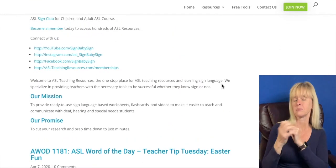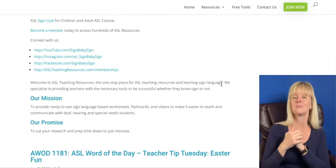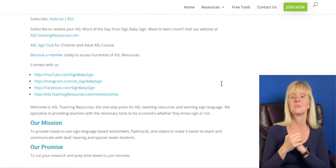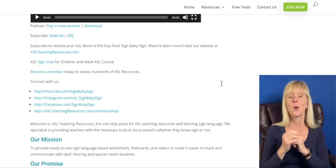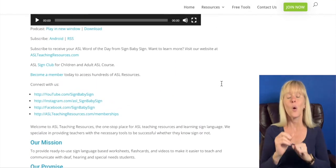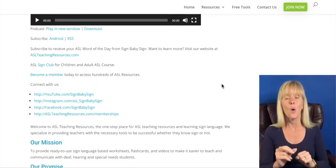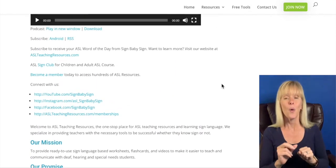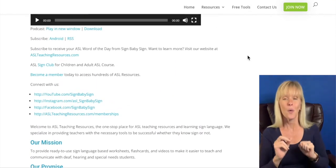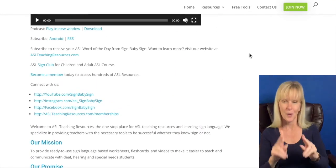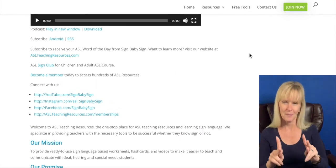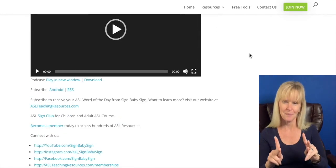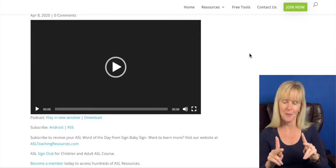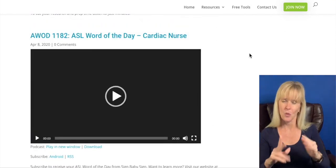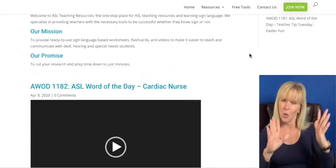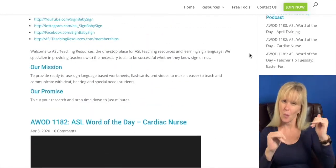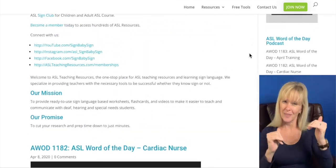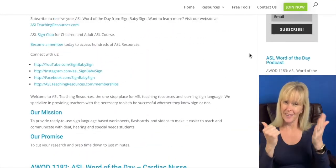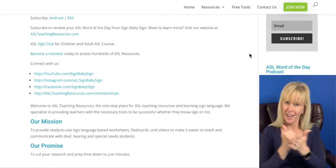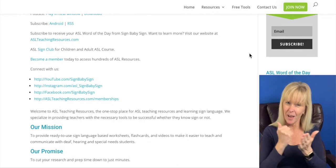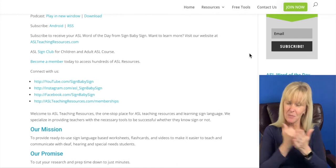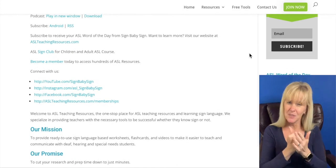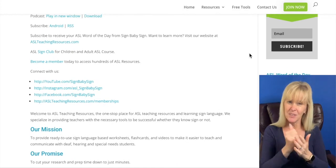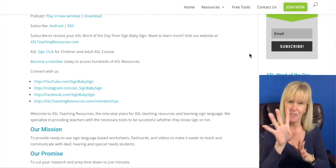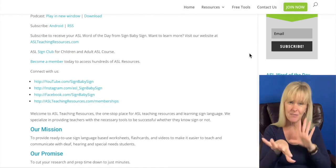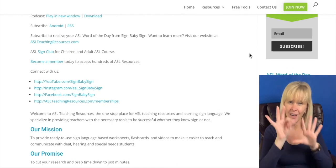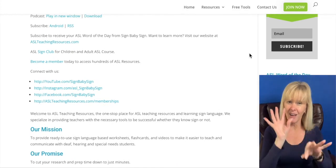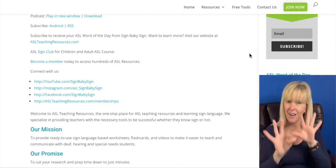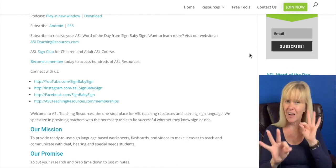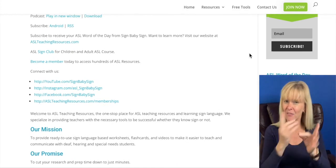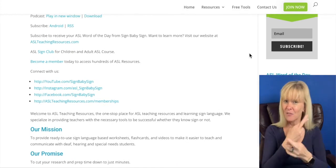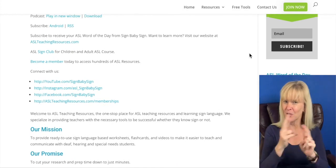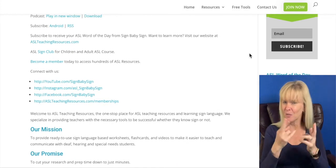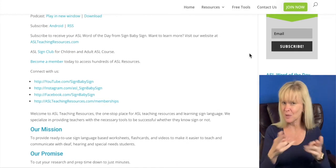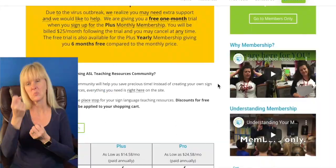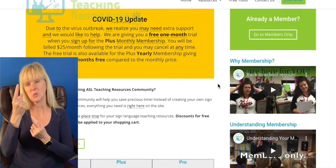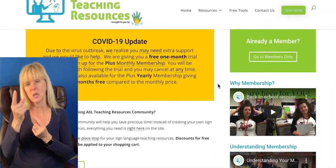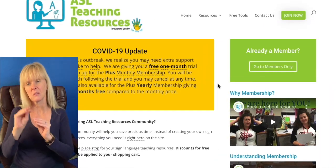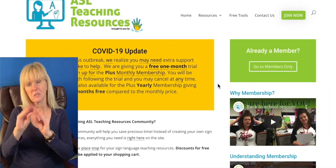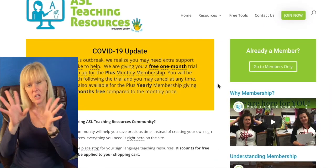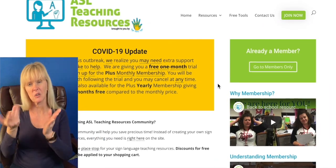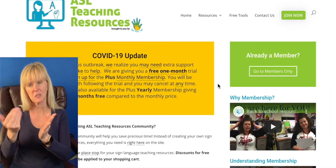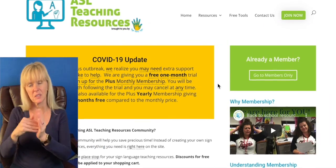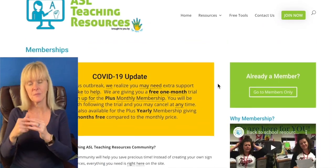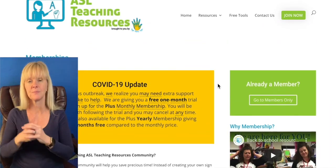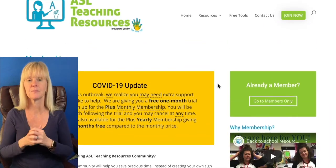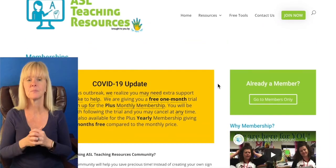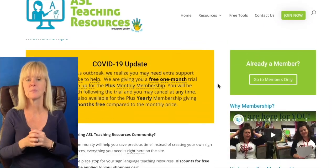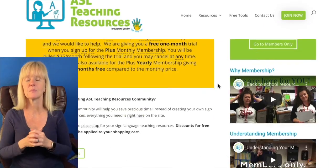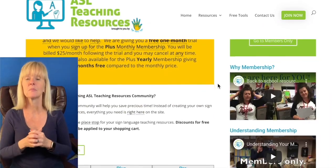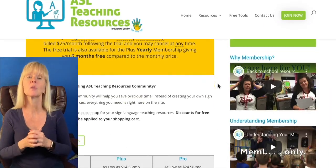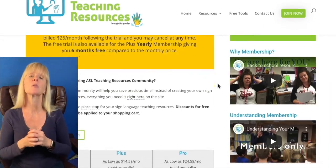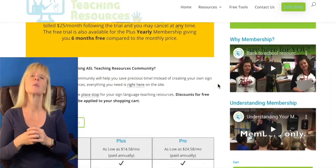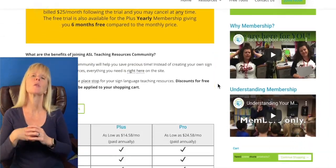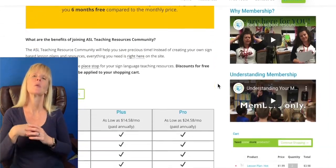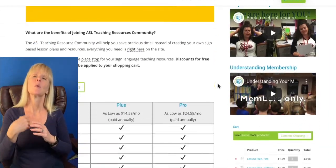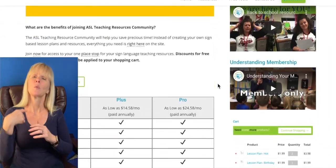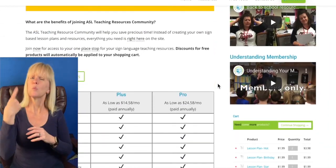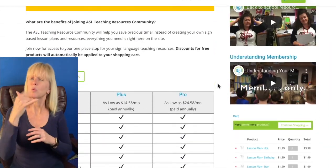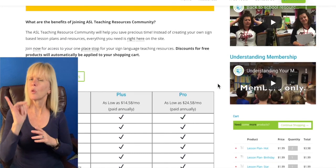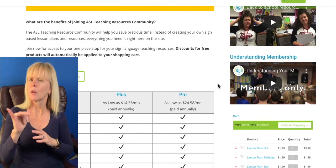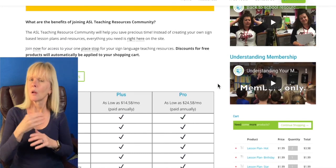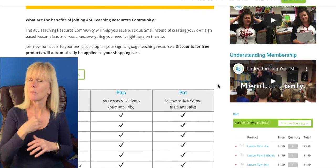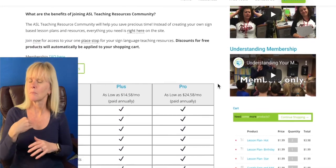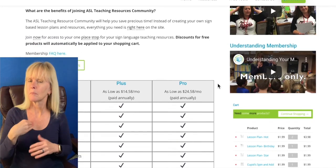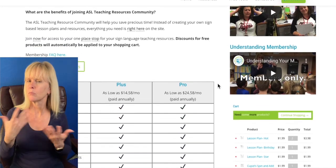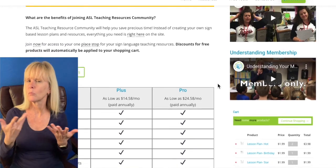hope that helps showing you a lot of free resources. Again, we're here for you. We try to give a lot, walk you through a little more. So let me show you, what does it